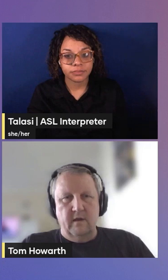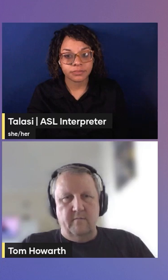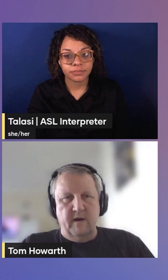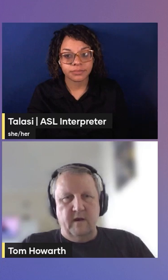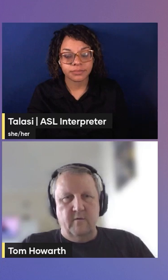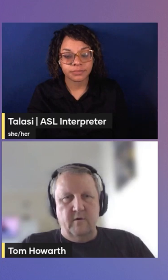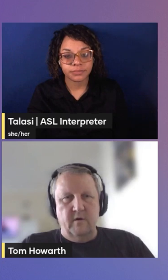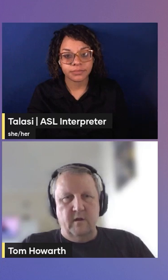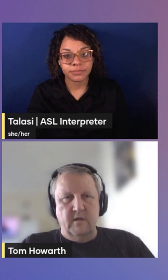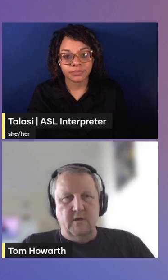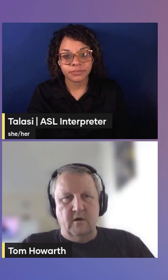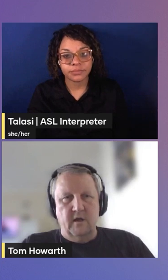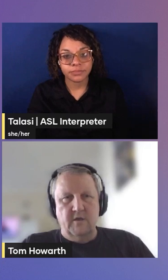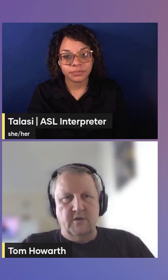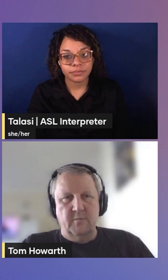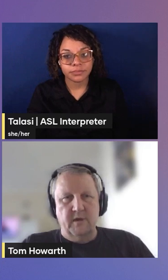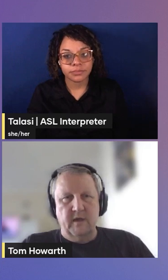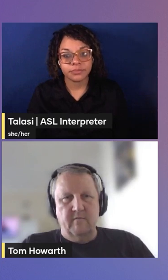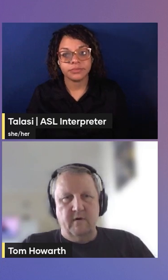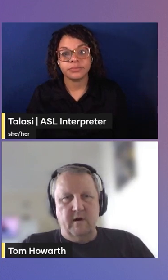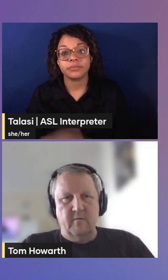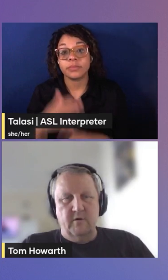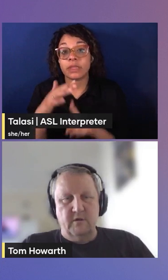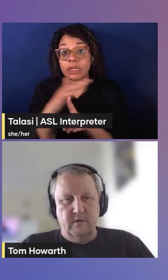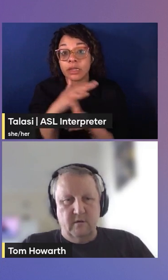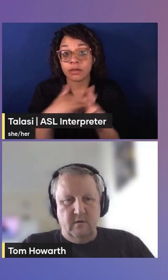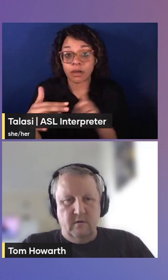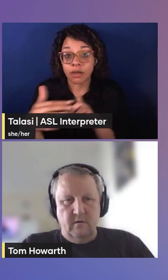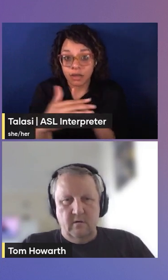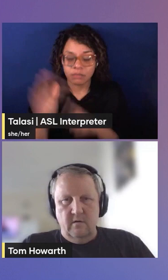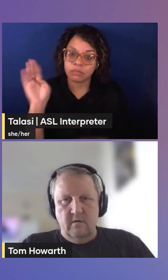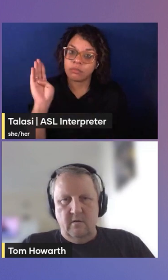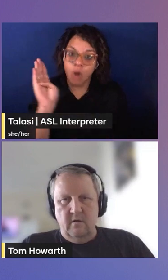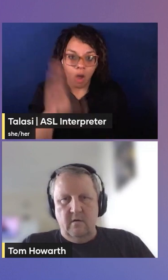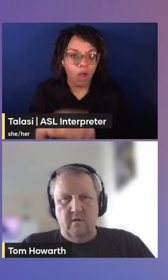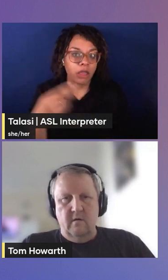In the environment, here's our HCP environment.